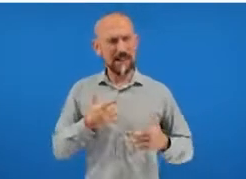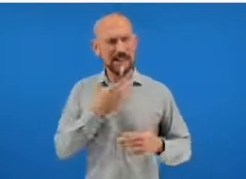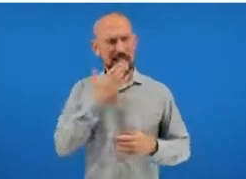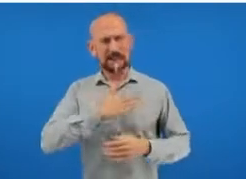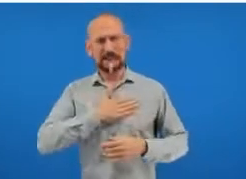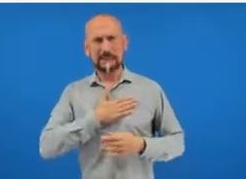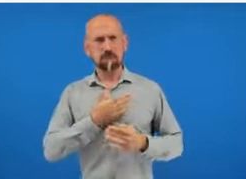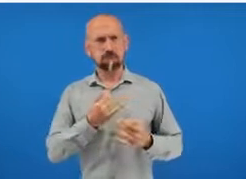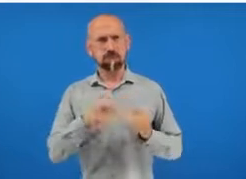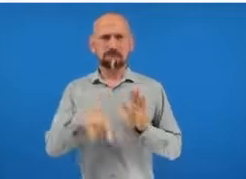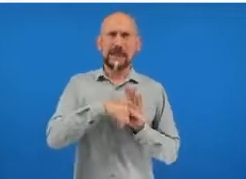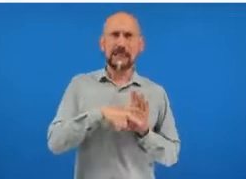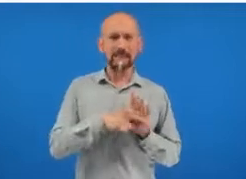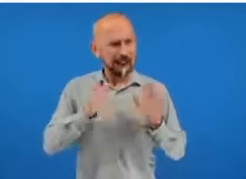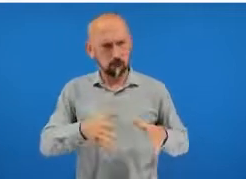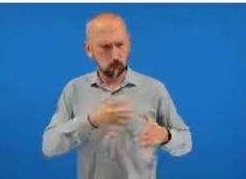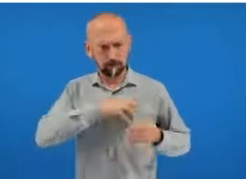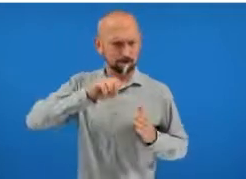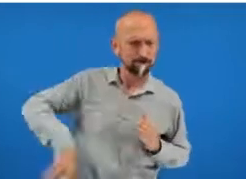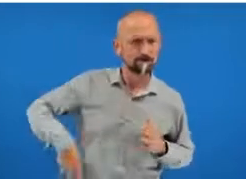better, which is why